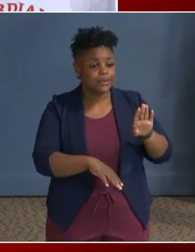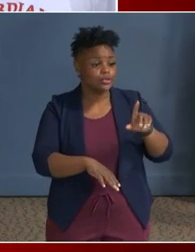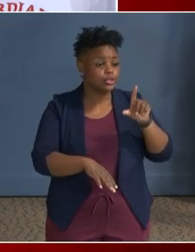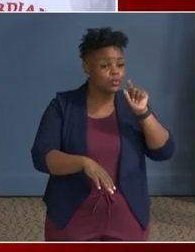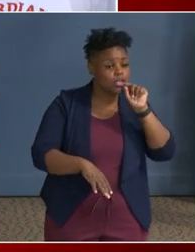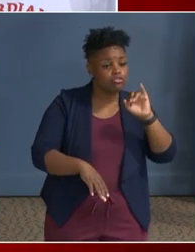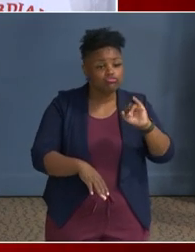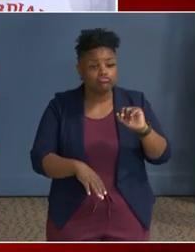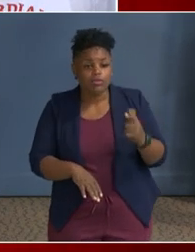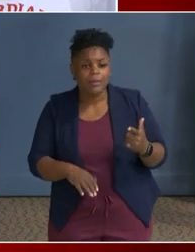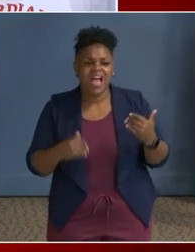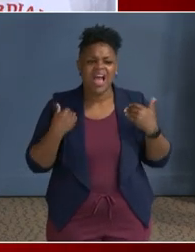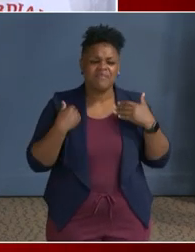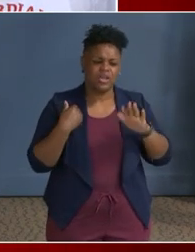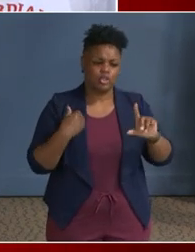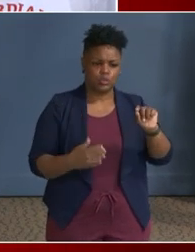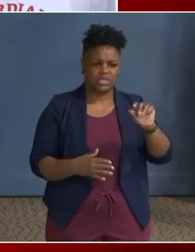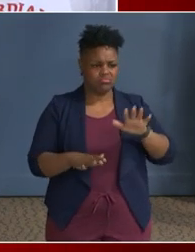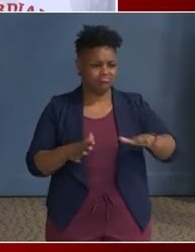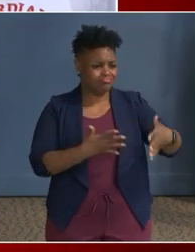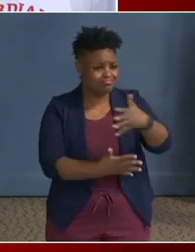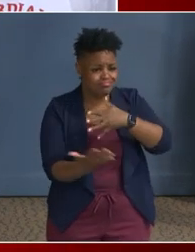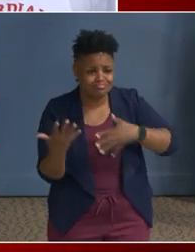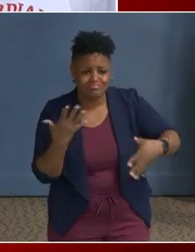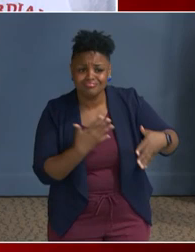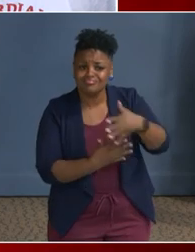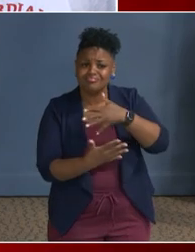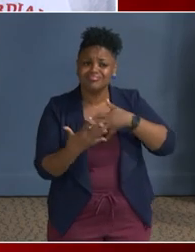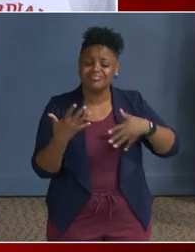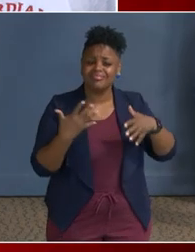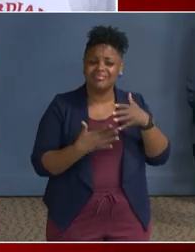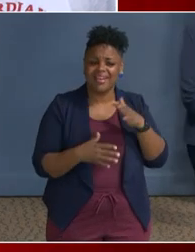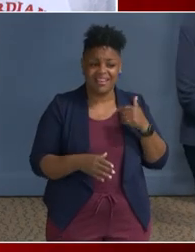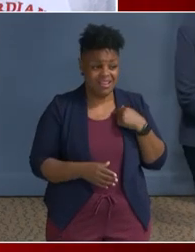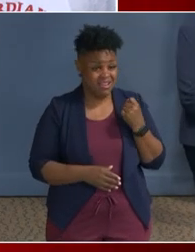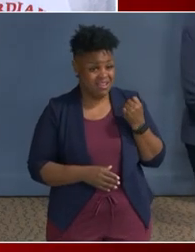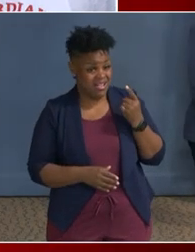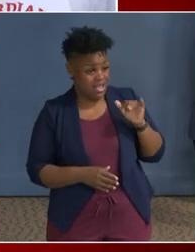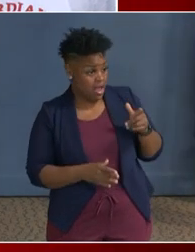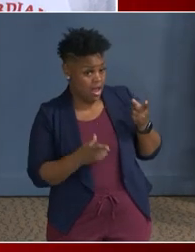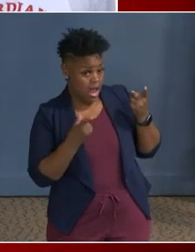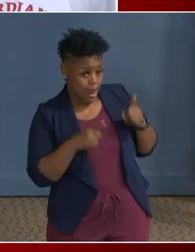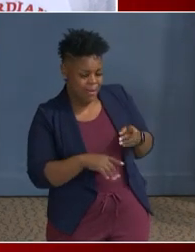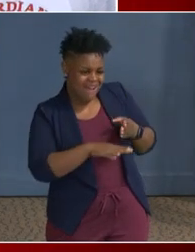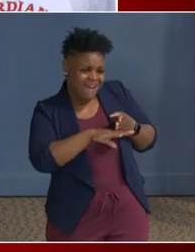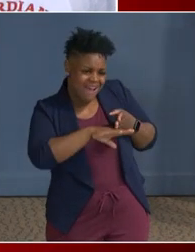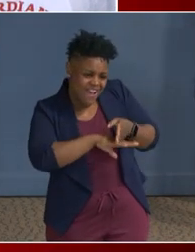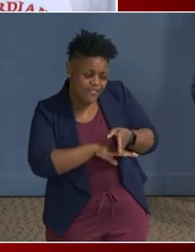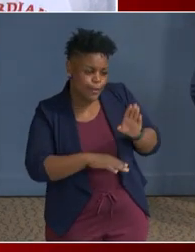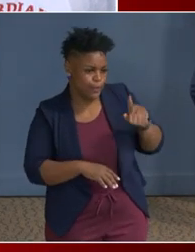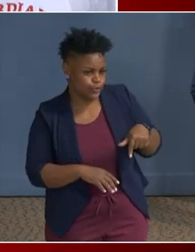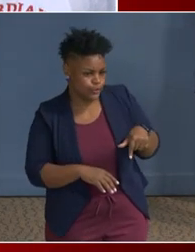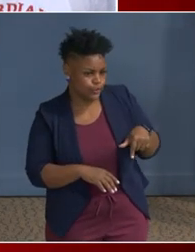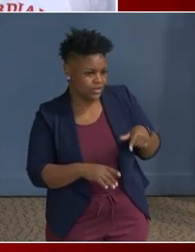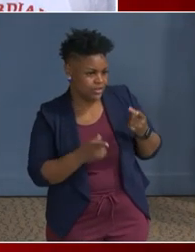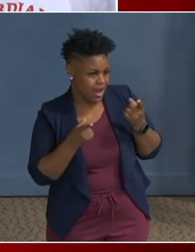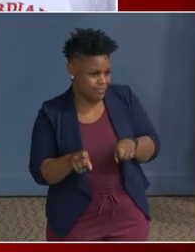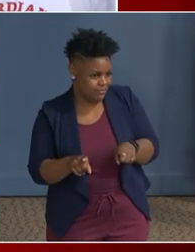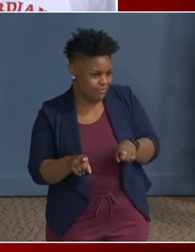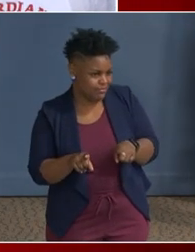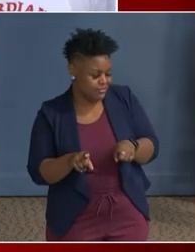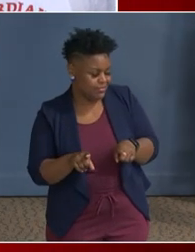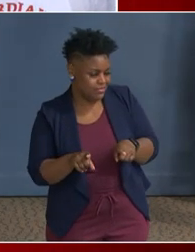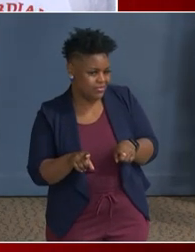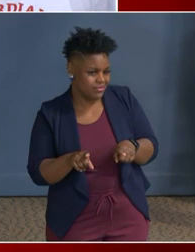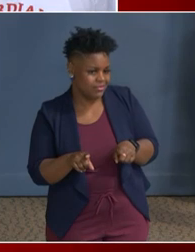out there. And my understanding is that this took place after the event. And so we're going to continue, the mayor's office, we're going